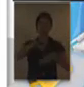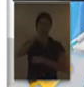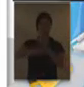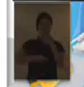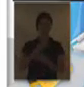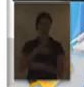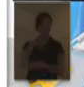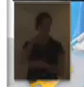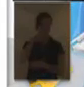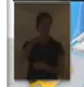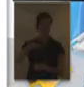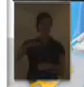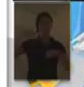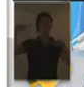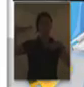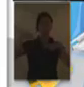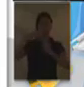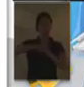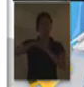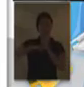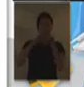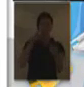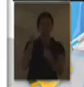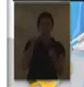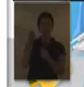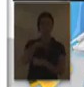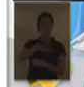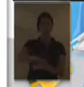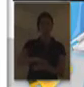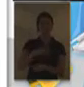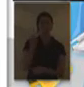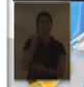different things with these lights because we can program them.